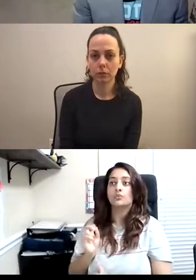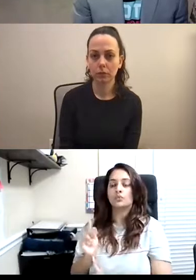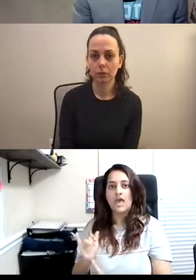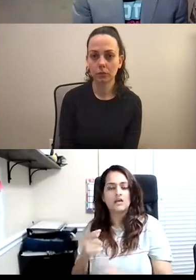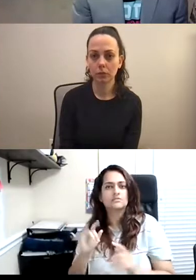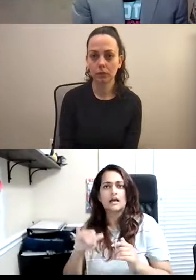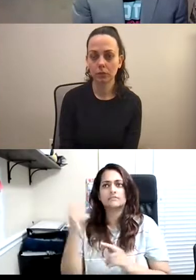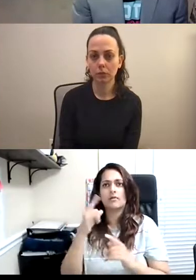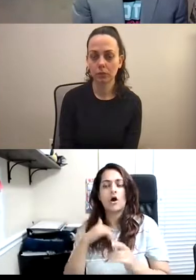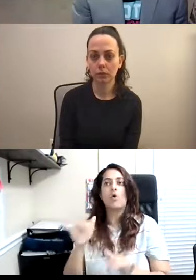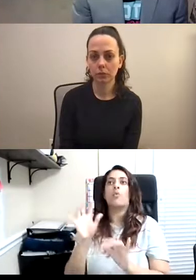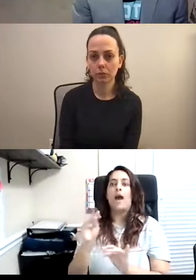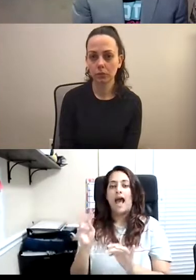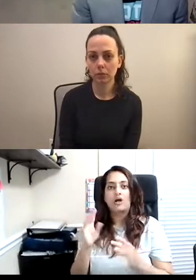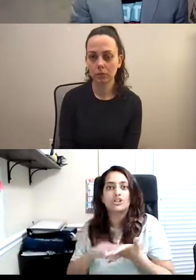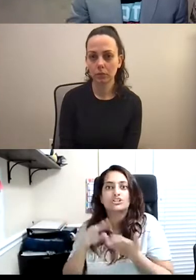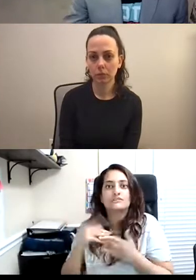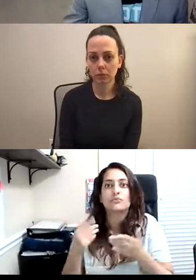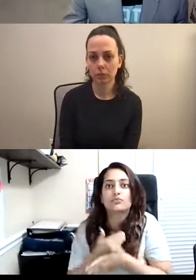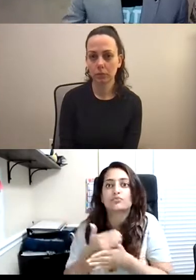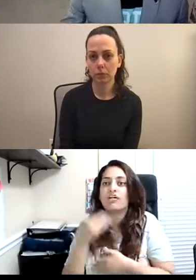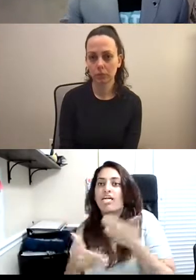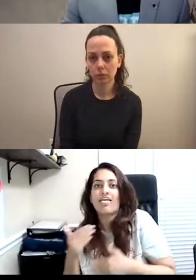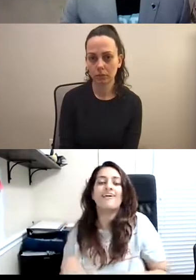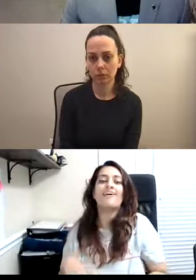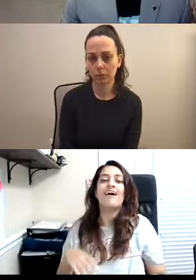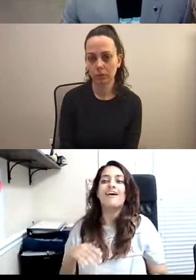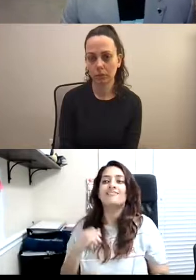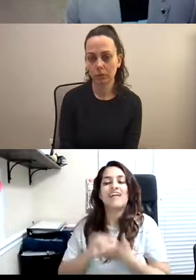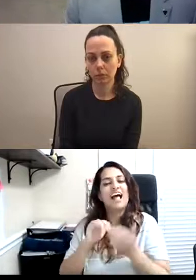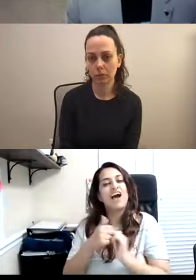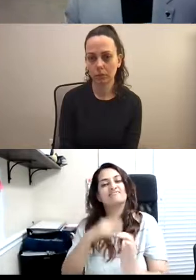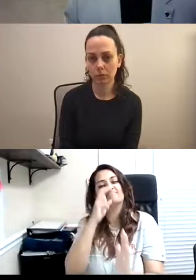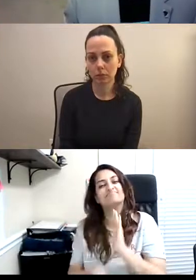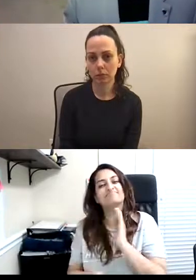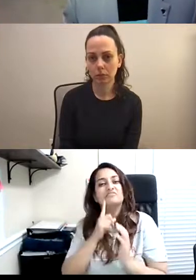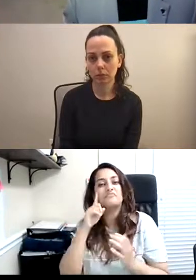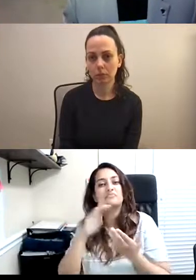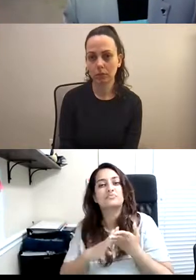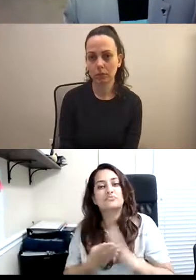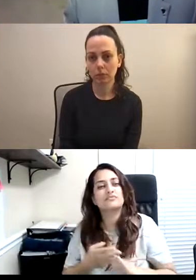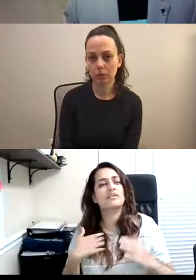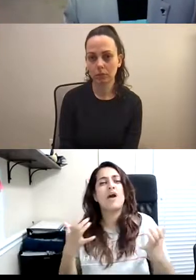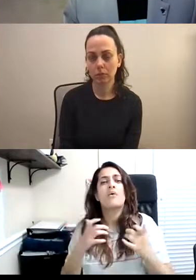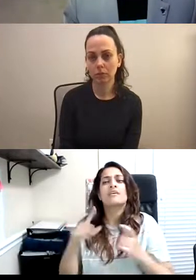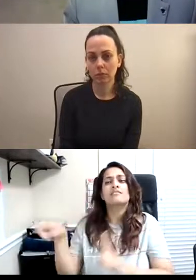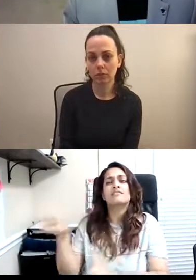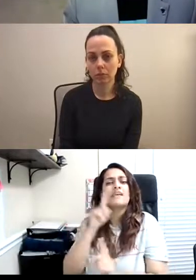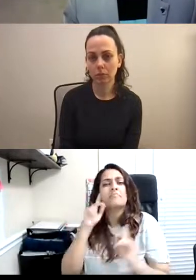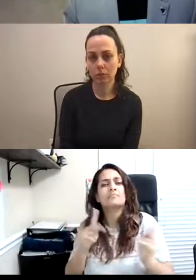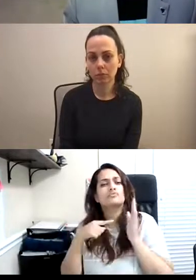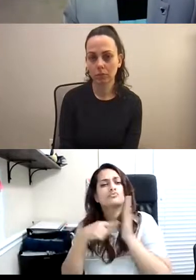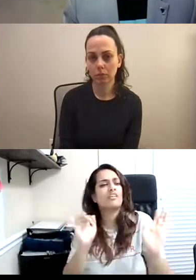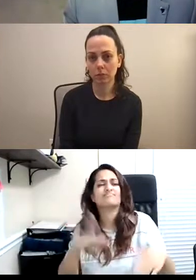And we'll have our different voices and our different opinion and perspectives, and we learn something new every day with each other, and we share.